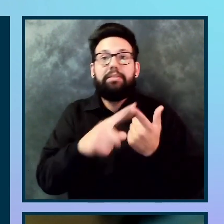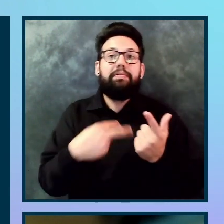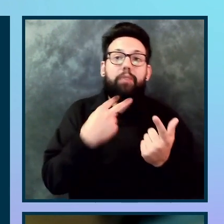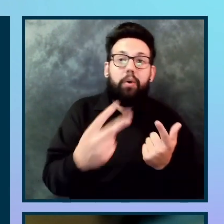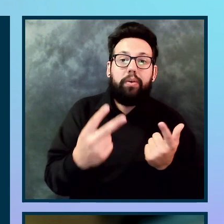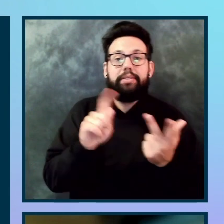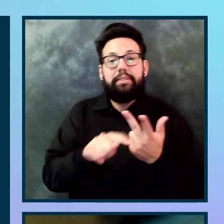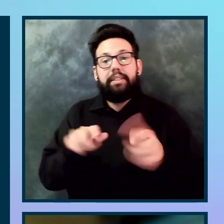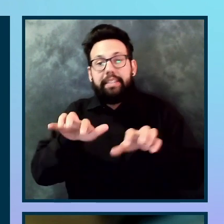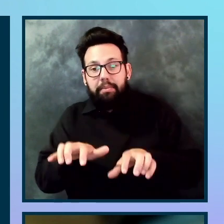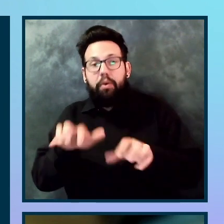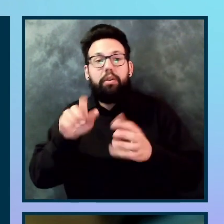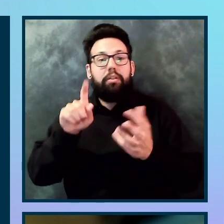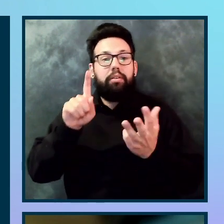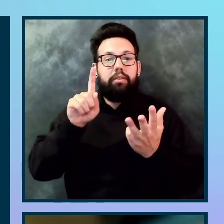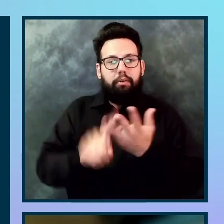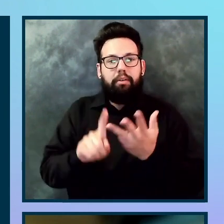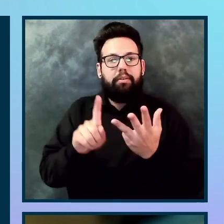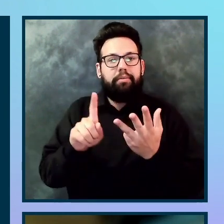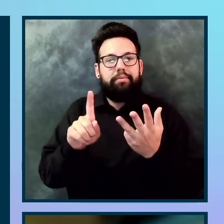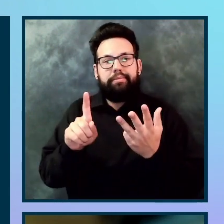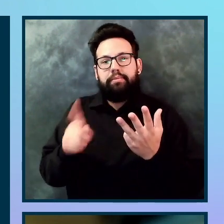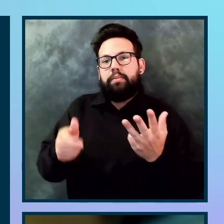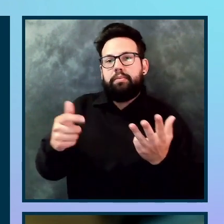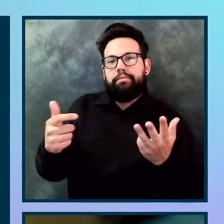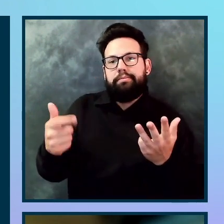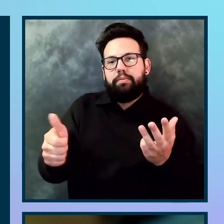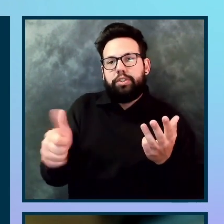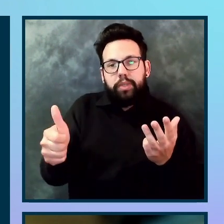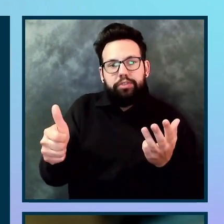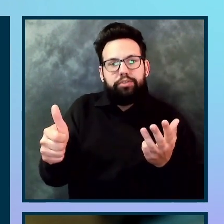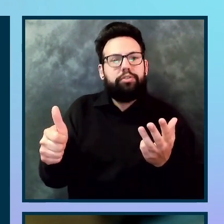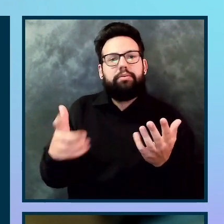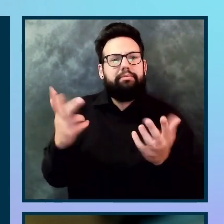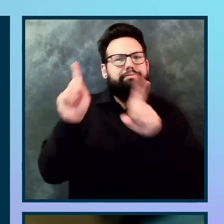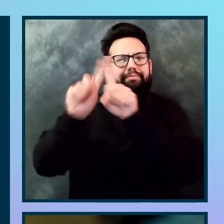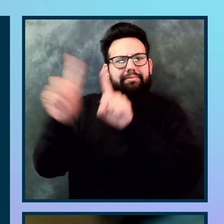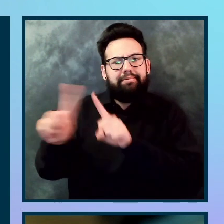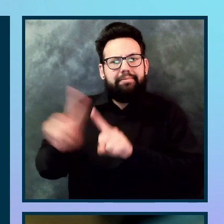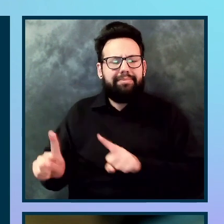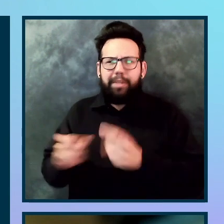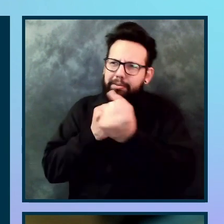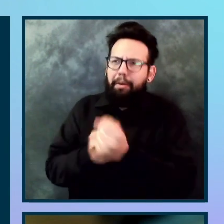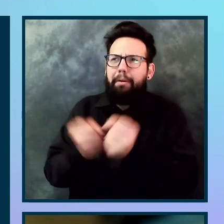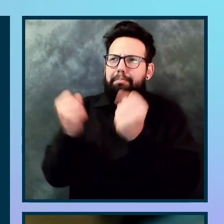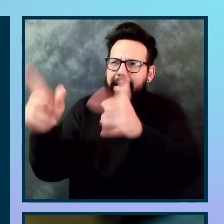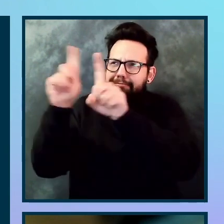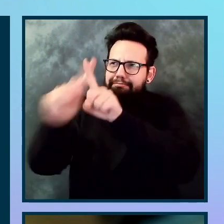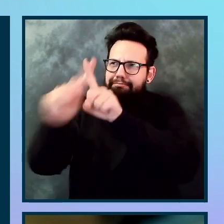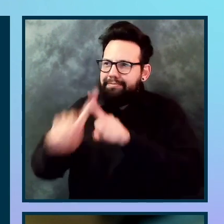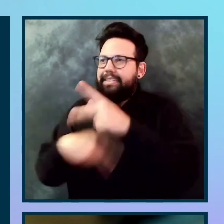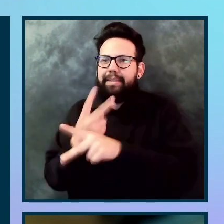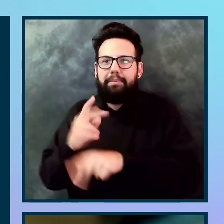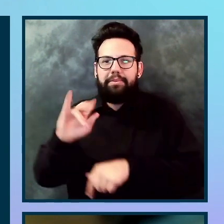and BCI or brain computer interfaces. We want to support lots of inputs because people aren't always going to be able to use the